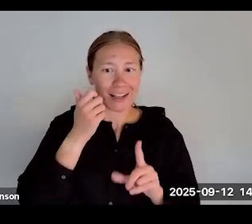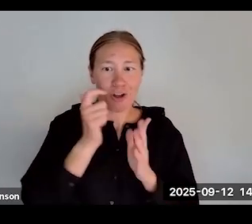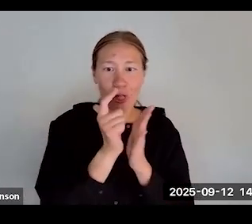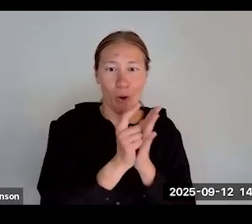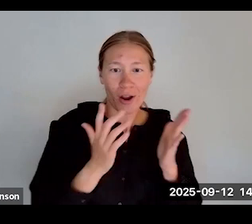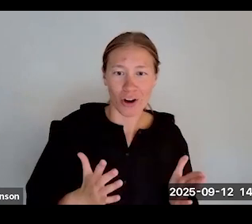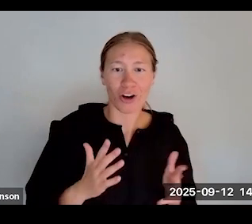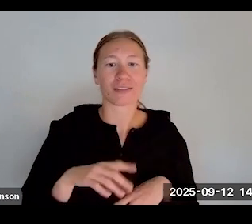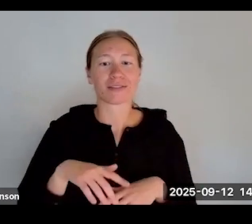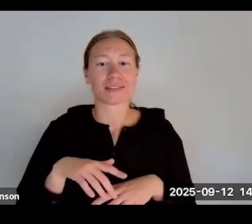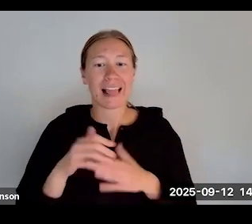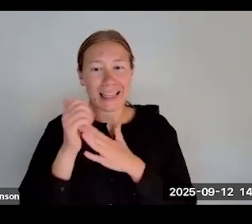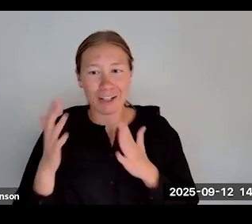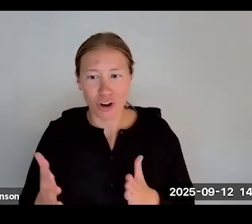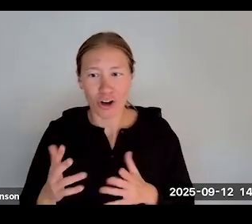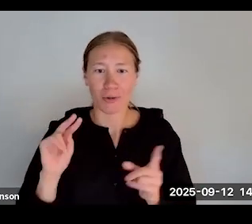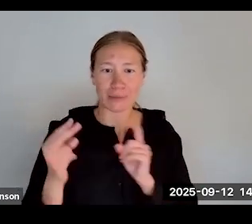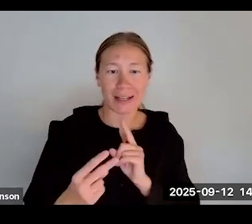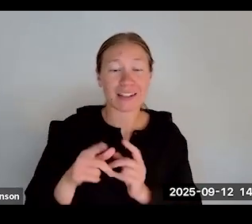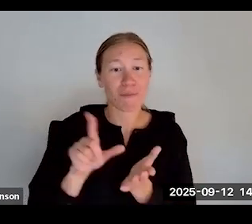4.19 stars on Goodreads.